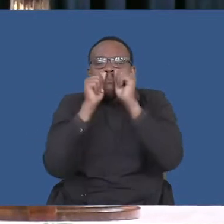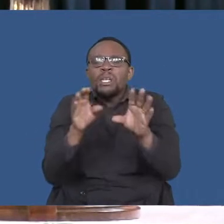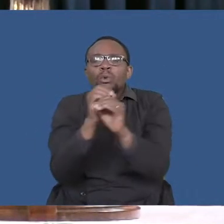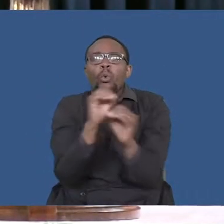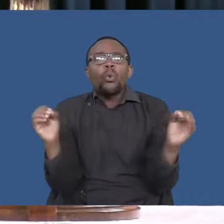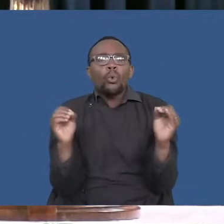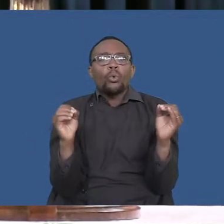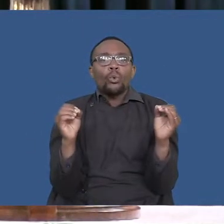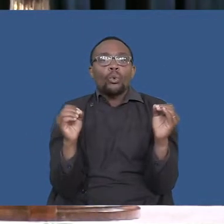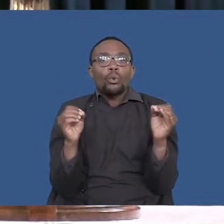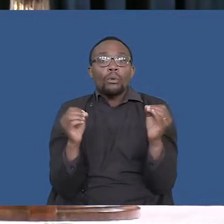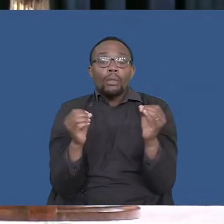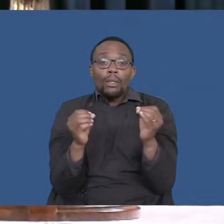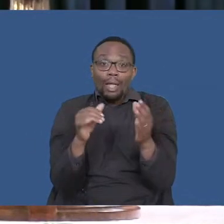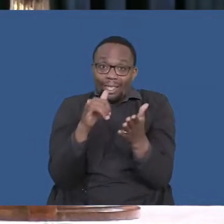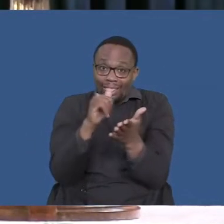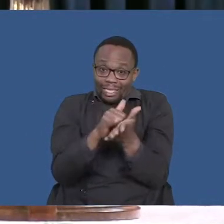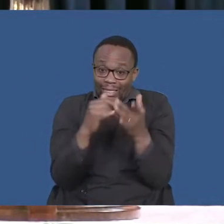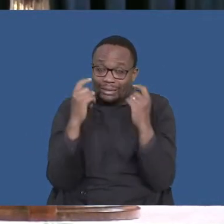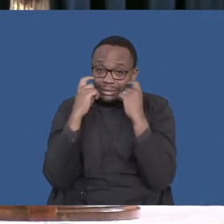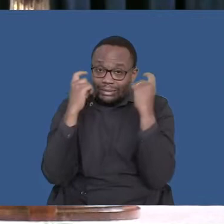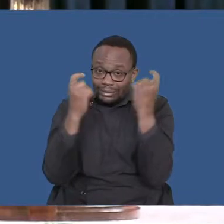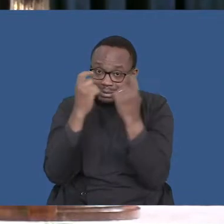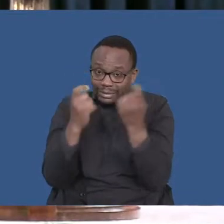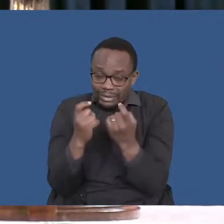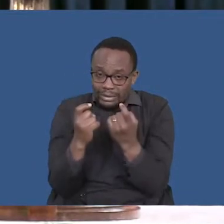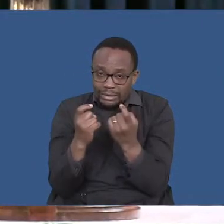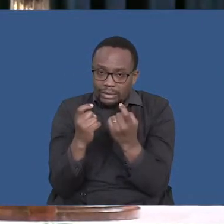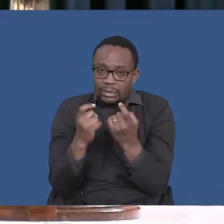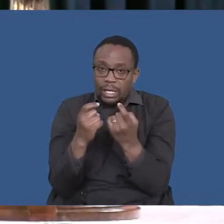are. That sin that has gone unconfessed.